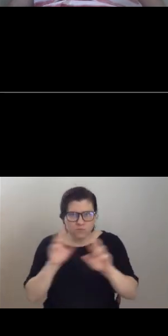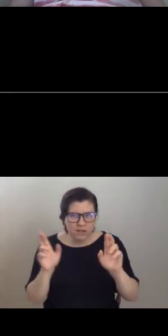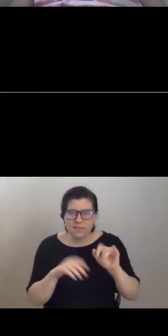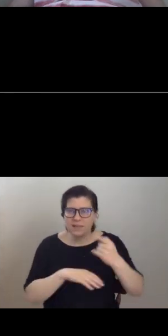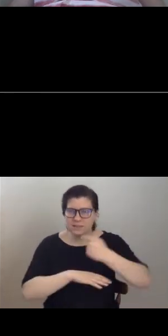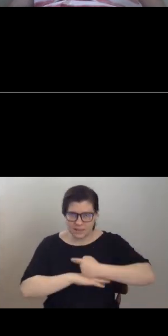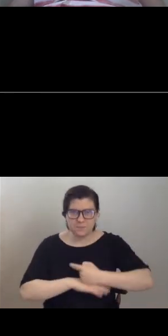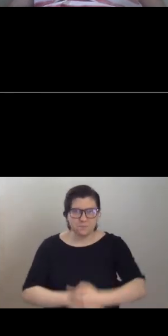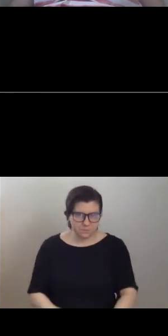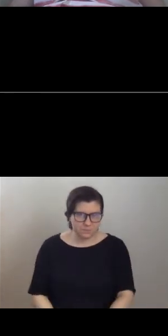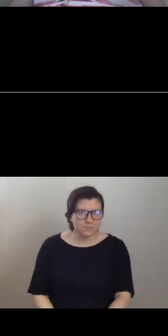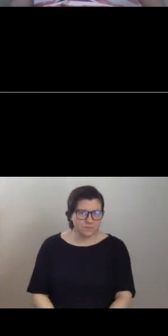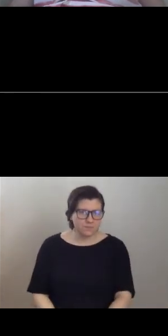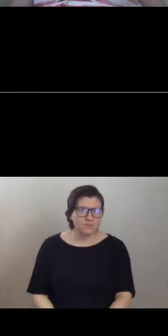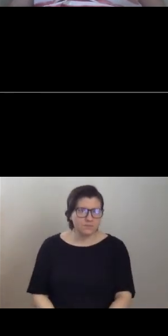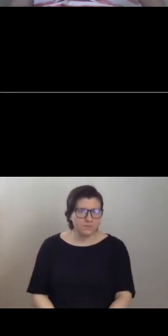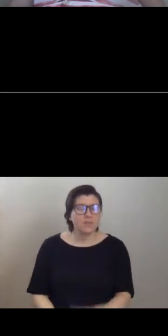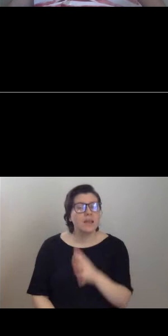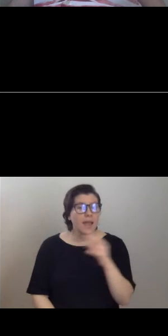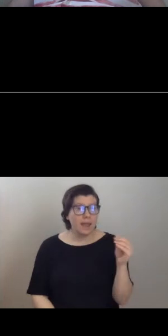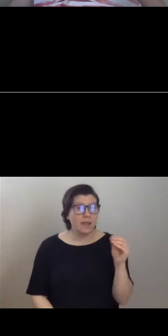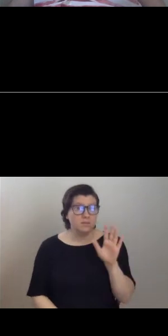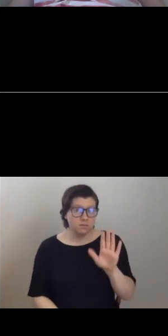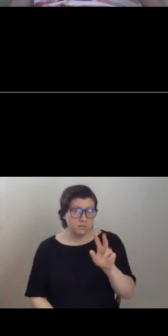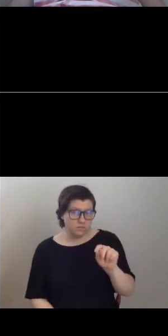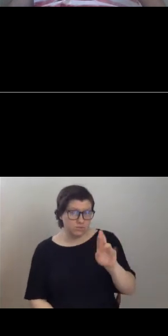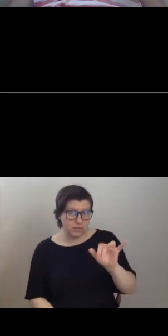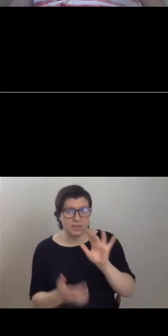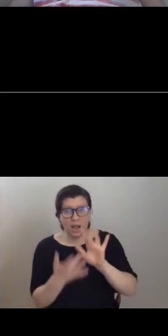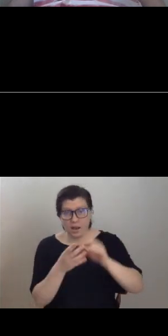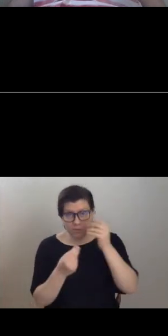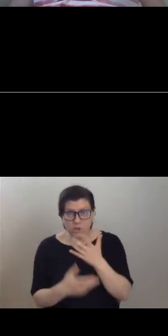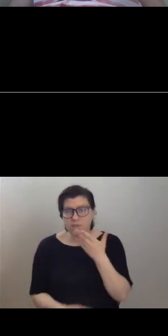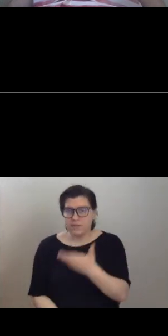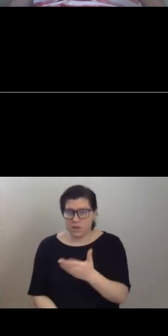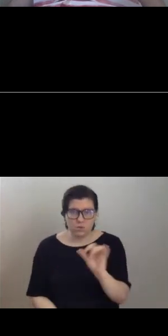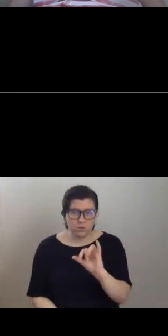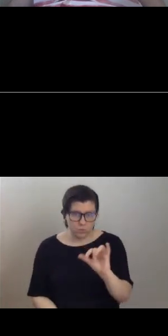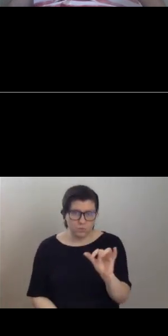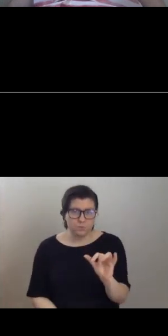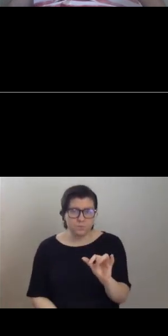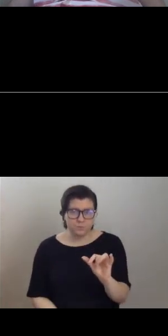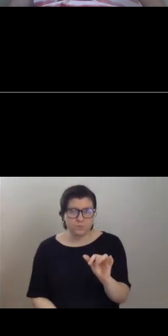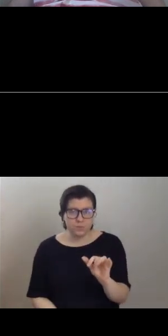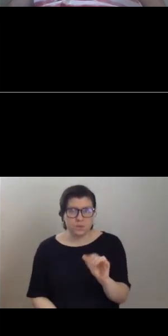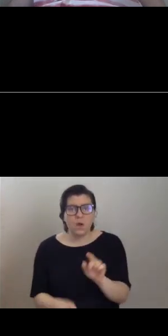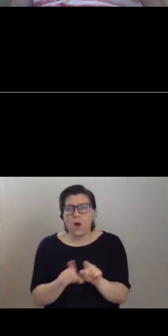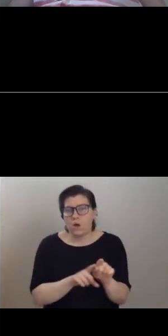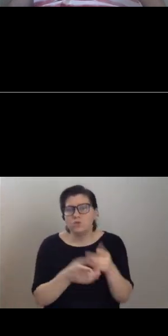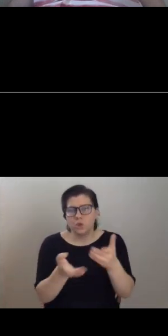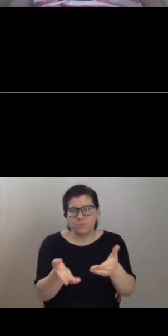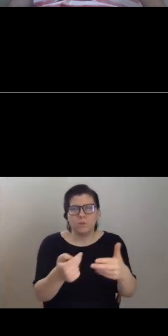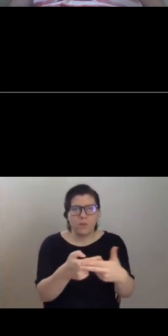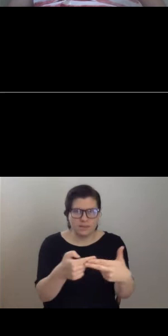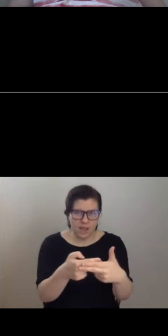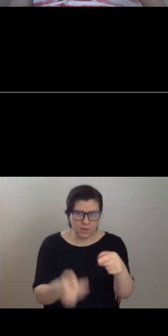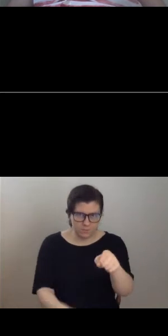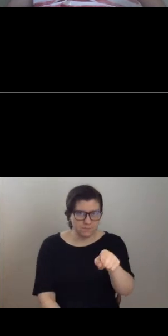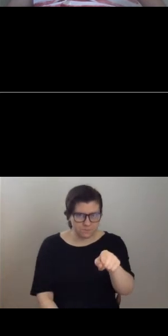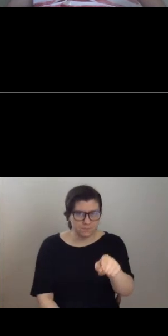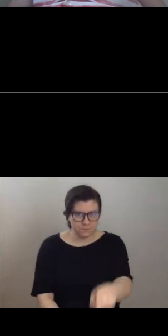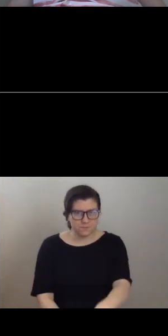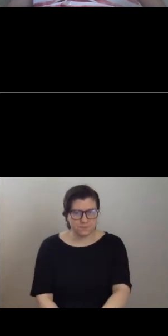voting, along with your contact information as well, Tracy, which is also here on this slide,